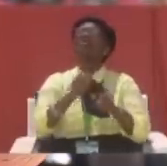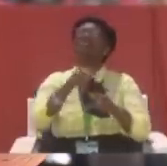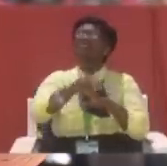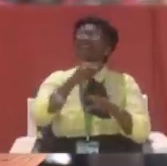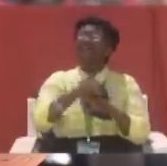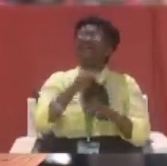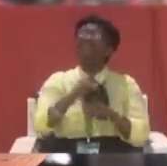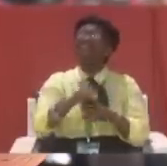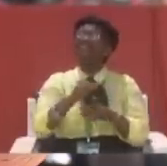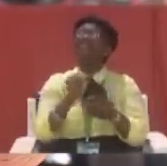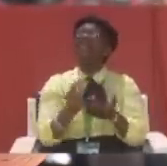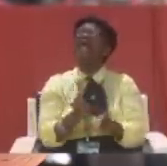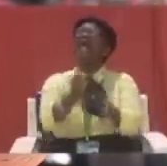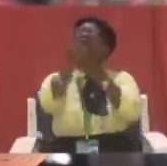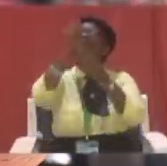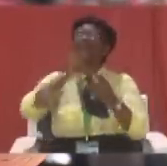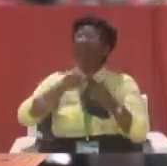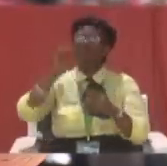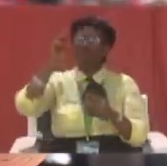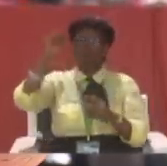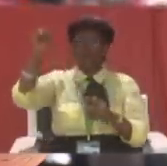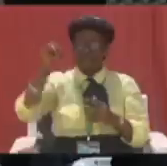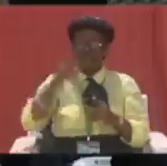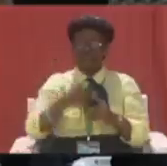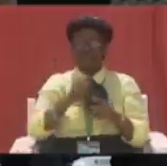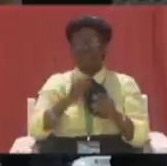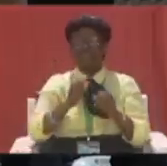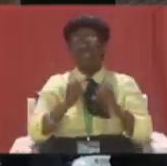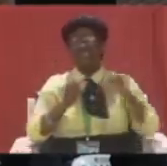From the east, send help to them.